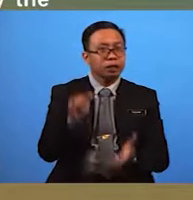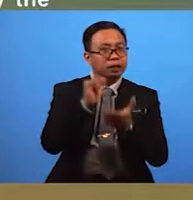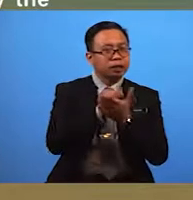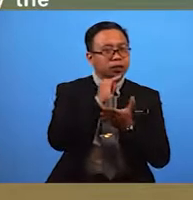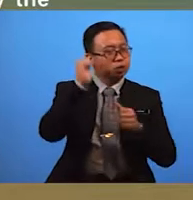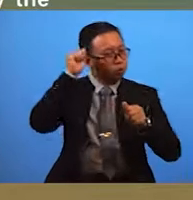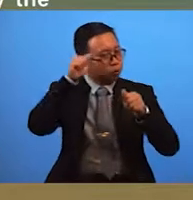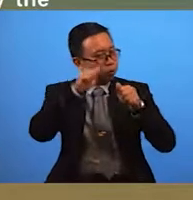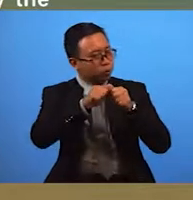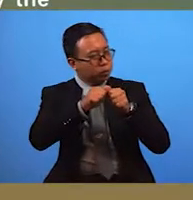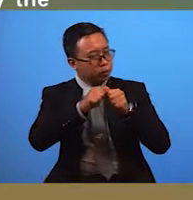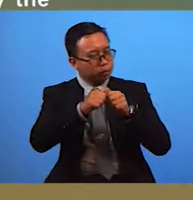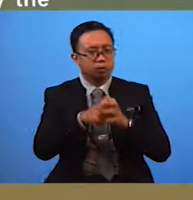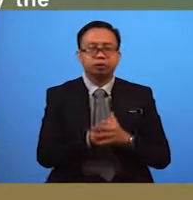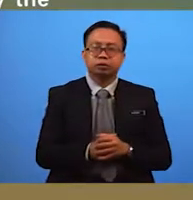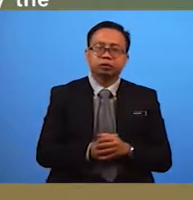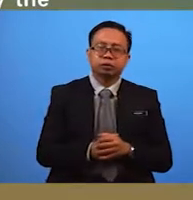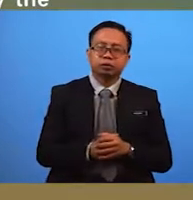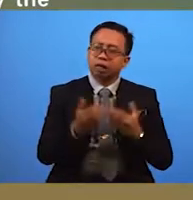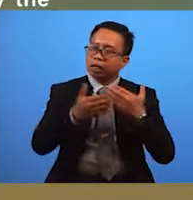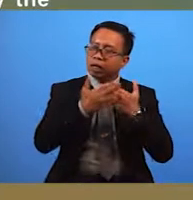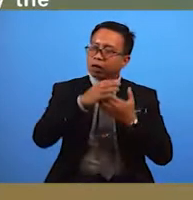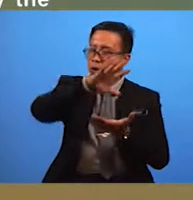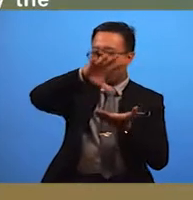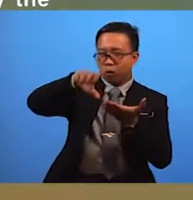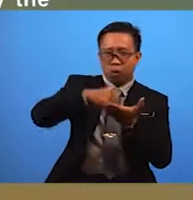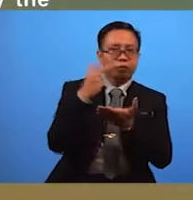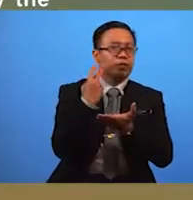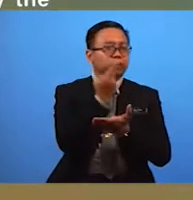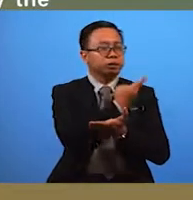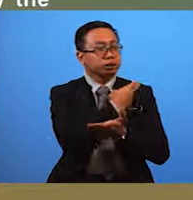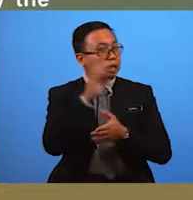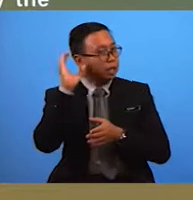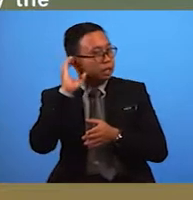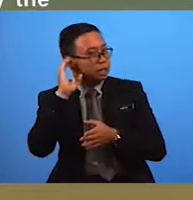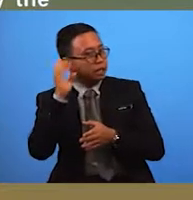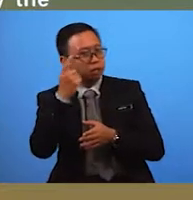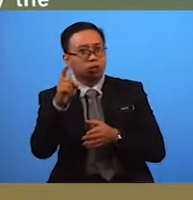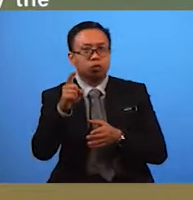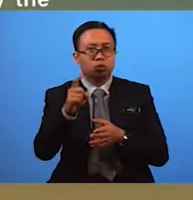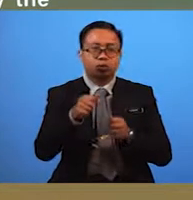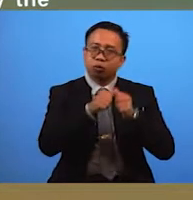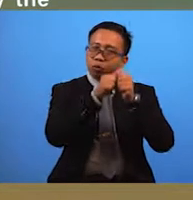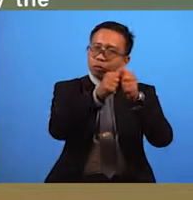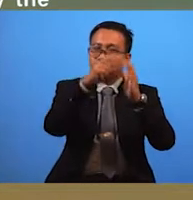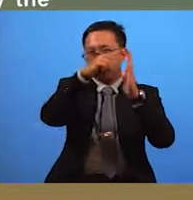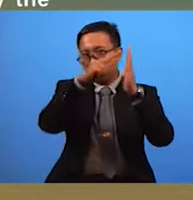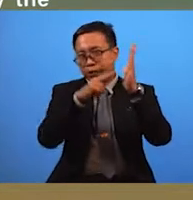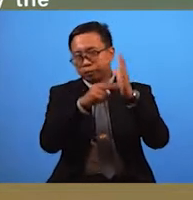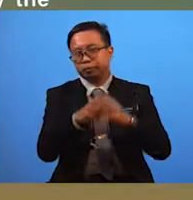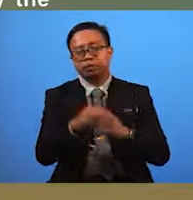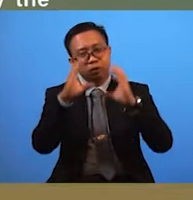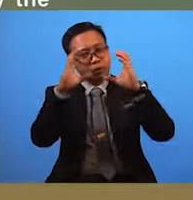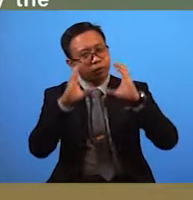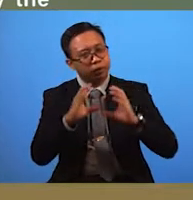These reminders are easy to remember, and all of us must adhere to the guidelines given to us.